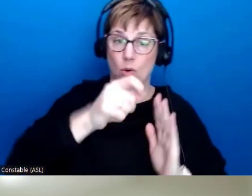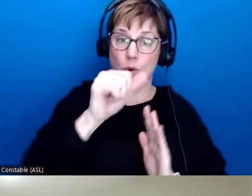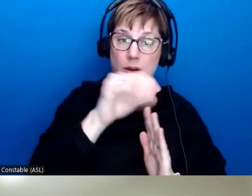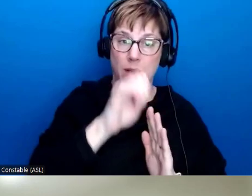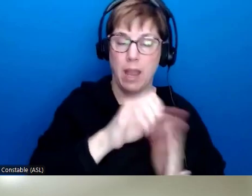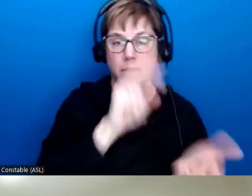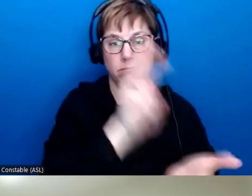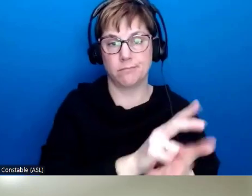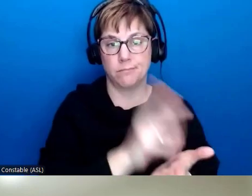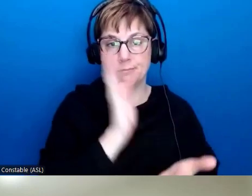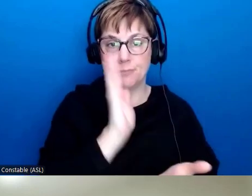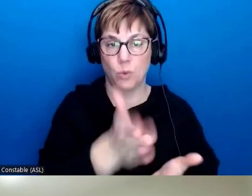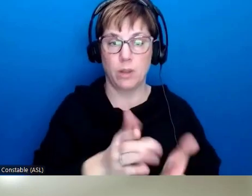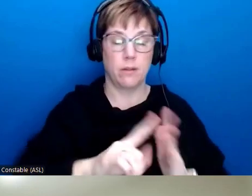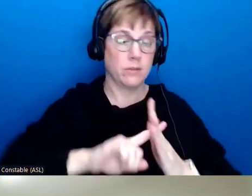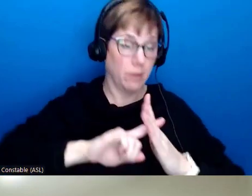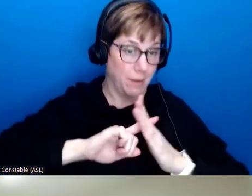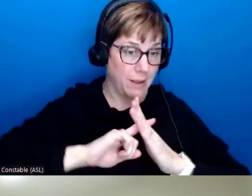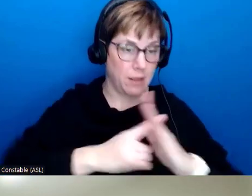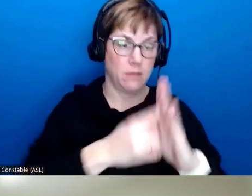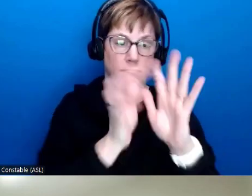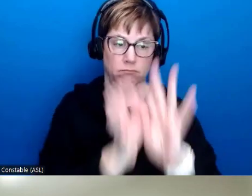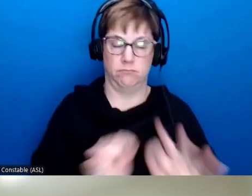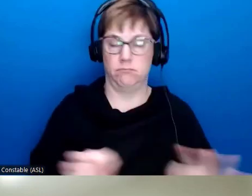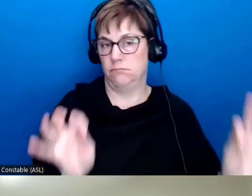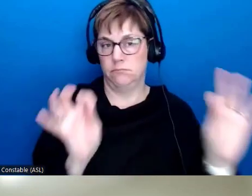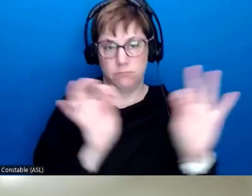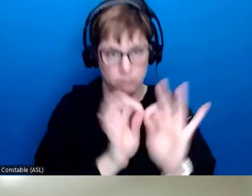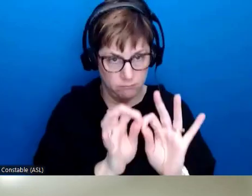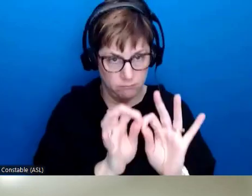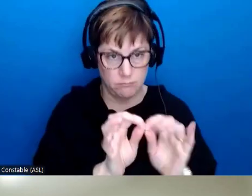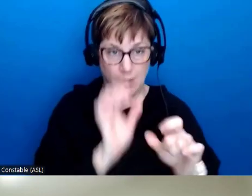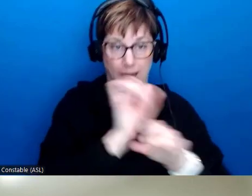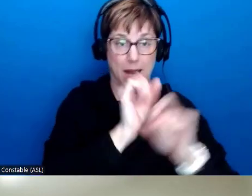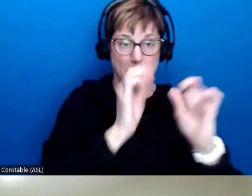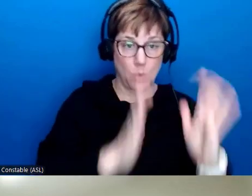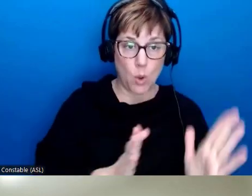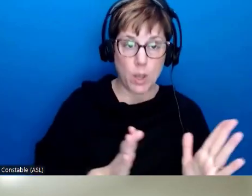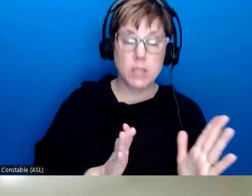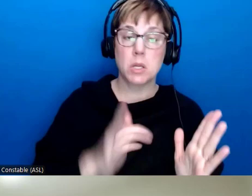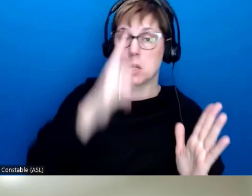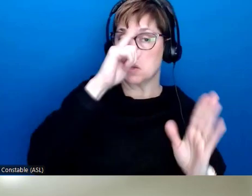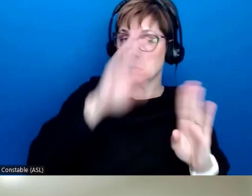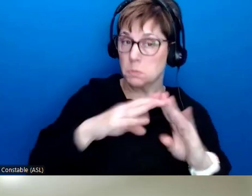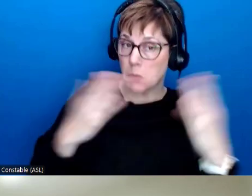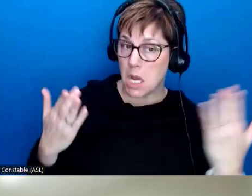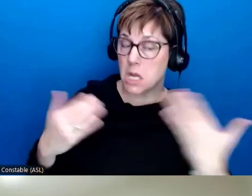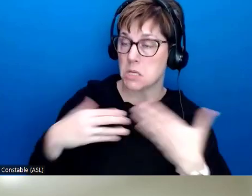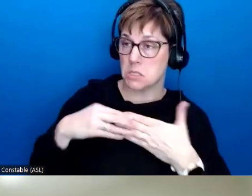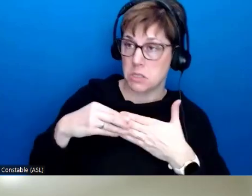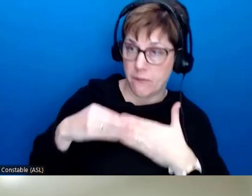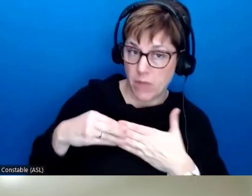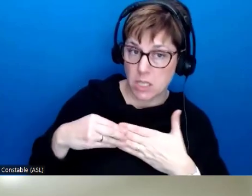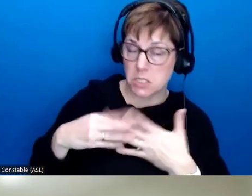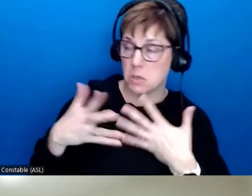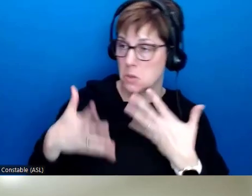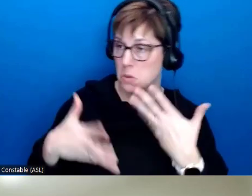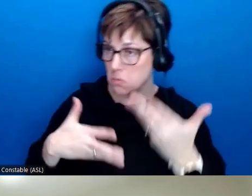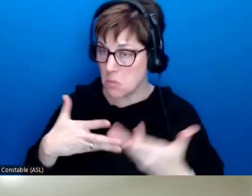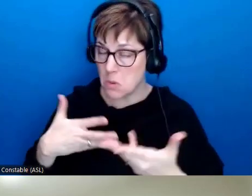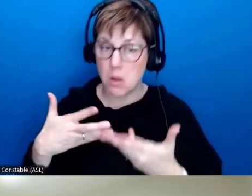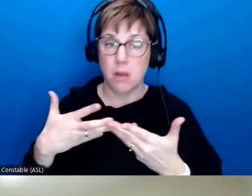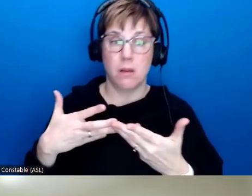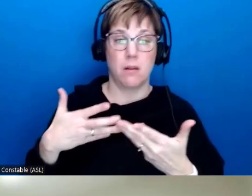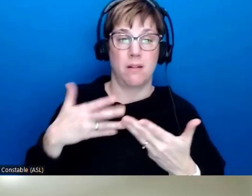very beginning, it's really important that employees maintain flexibility and really record